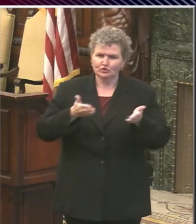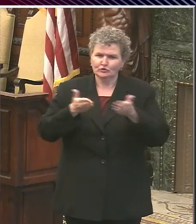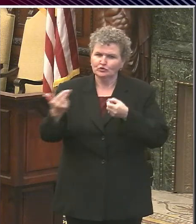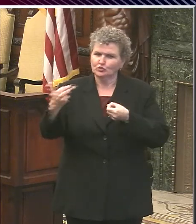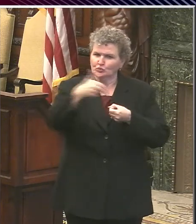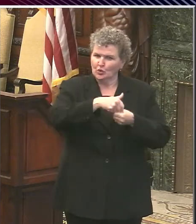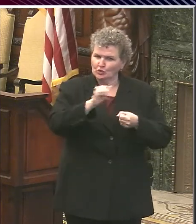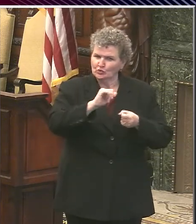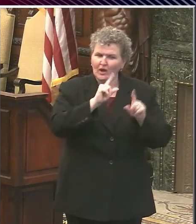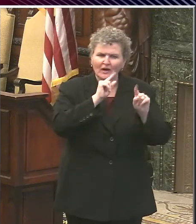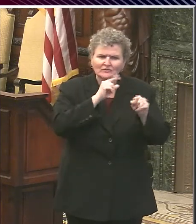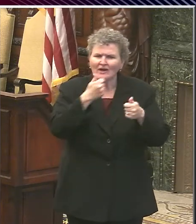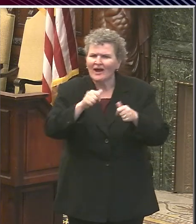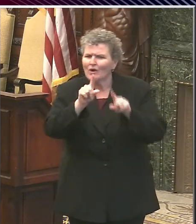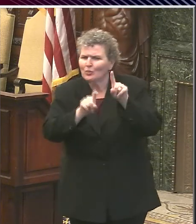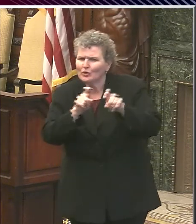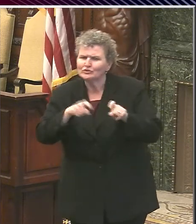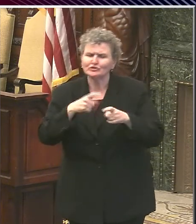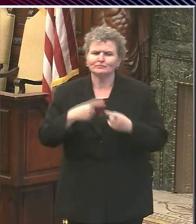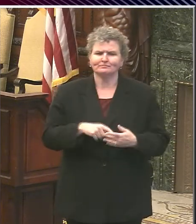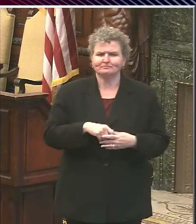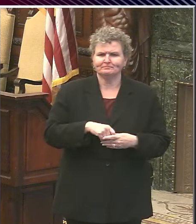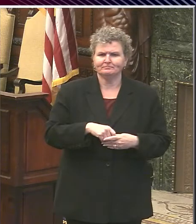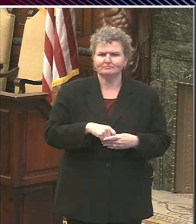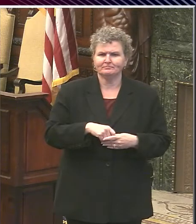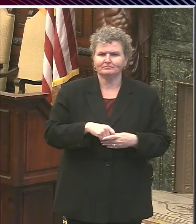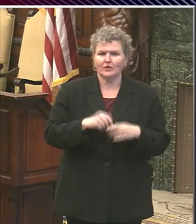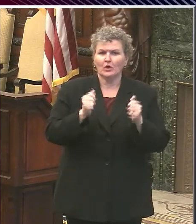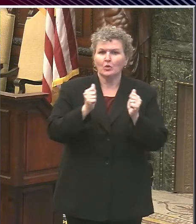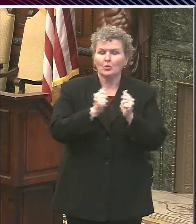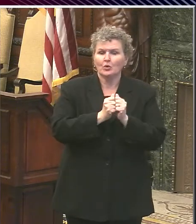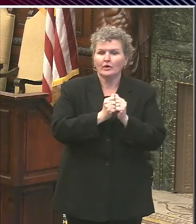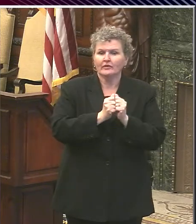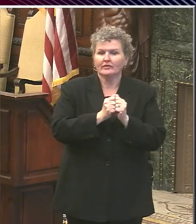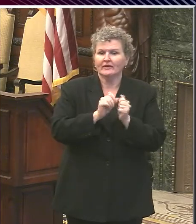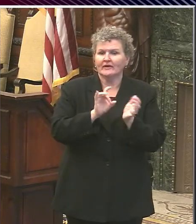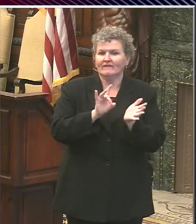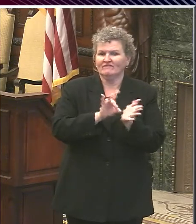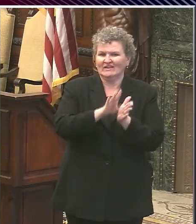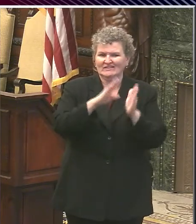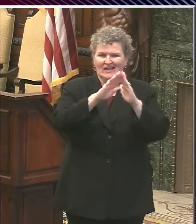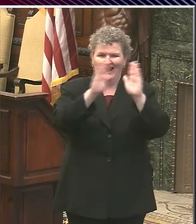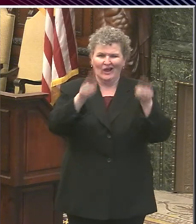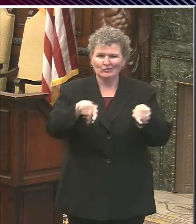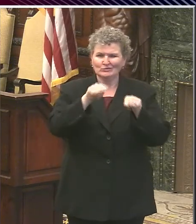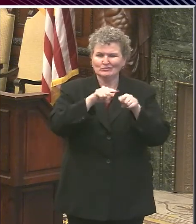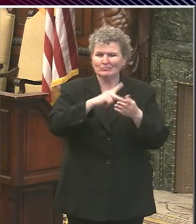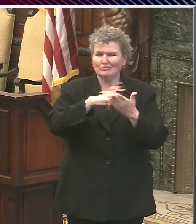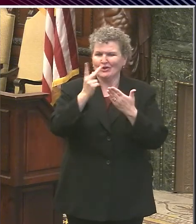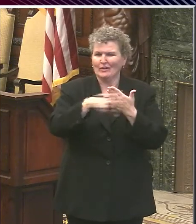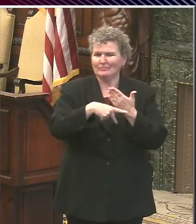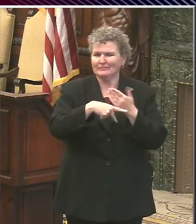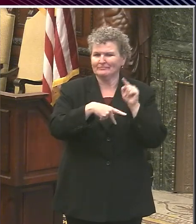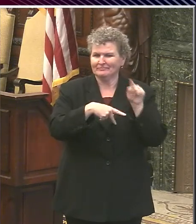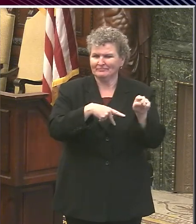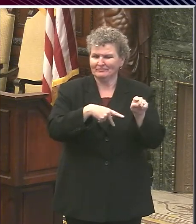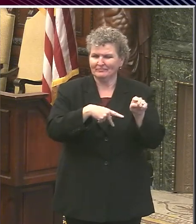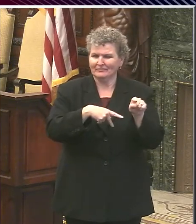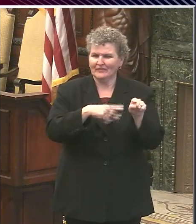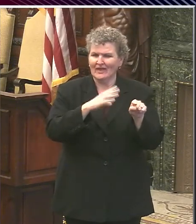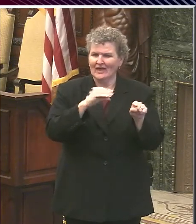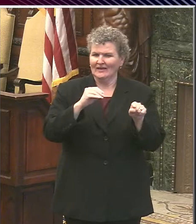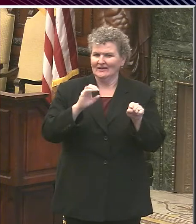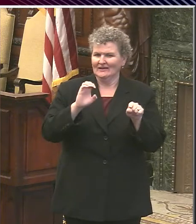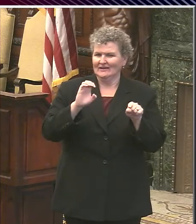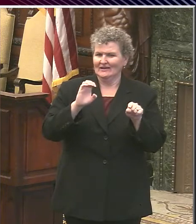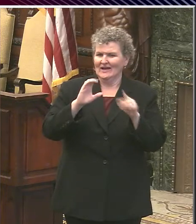any questions about the newly launched Eviction Diversion Program or the Parkway and Ridge Avenue encampments. We will